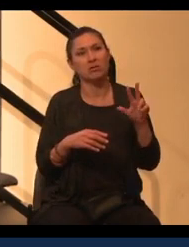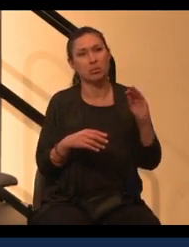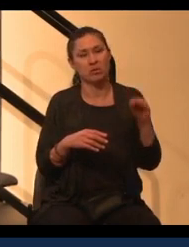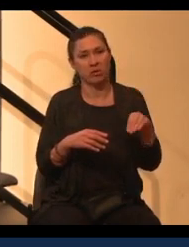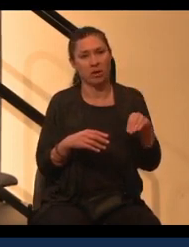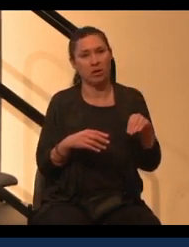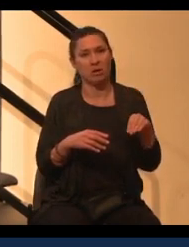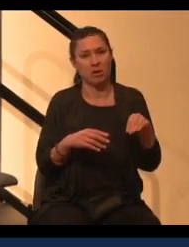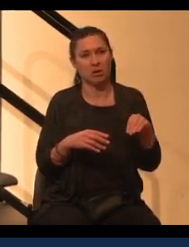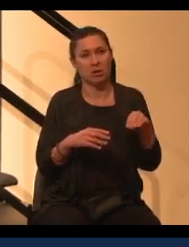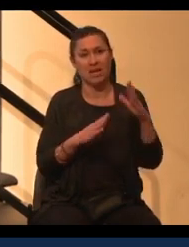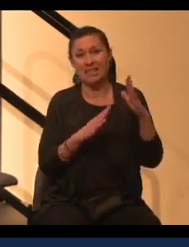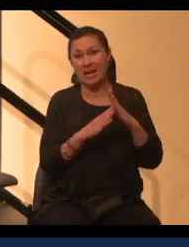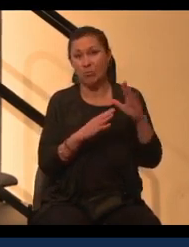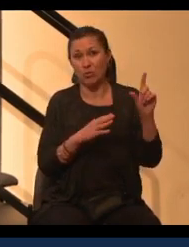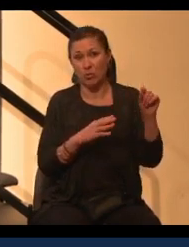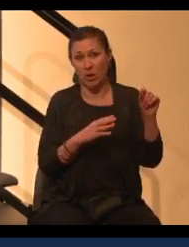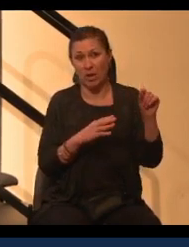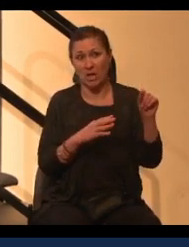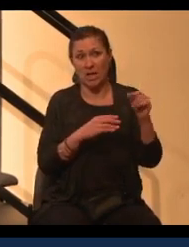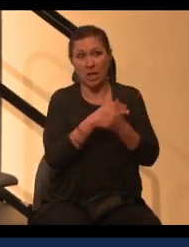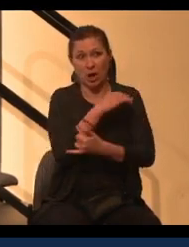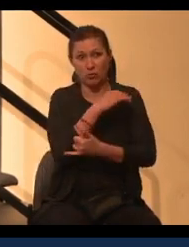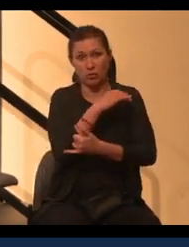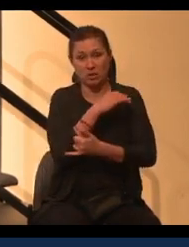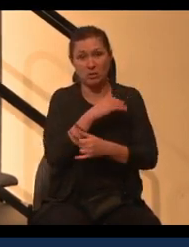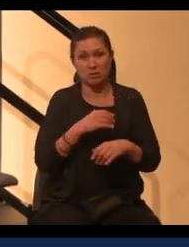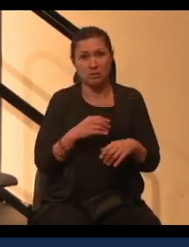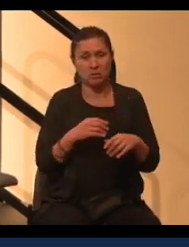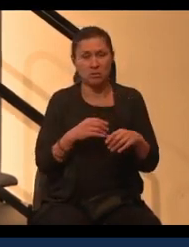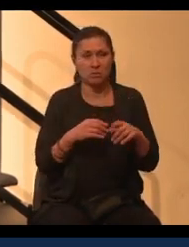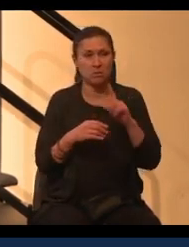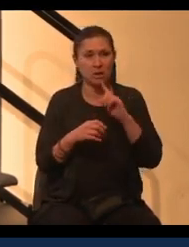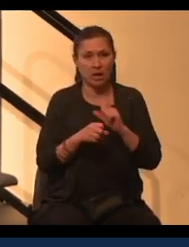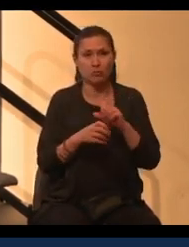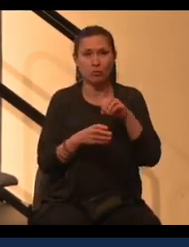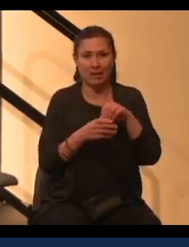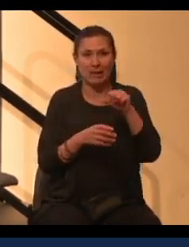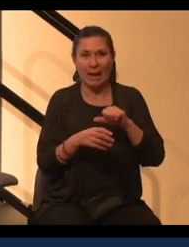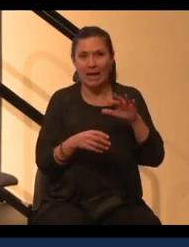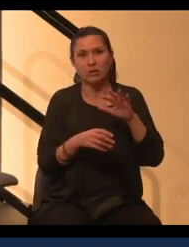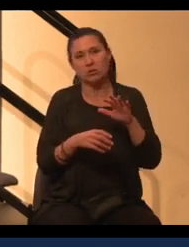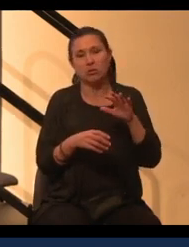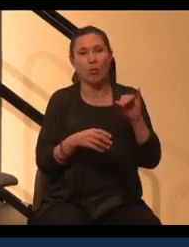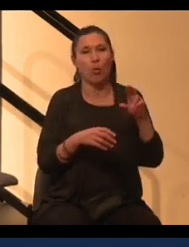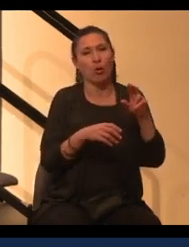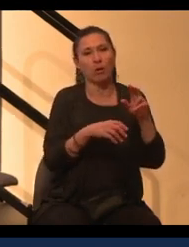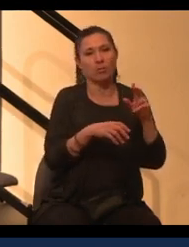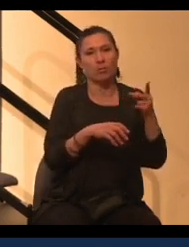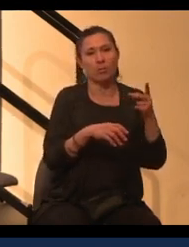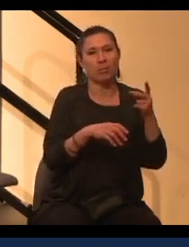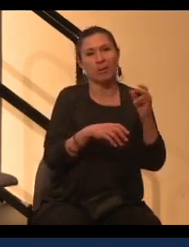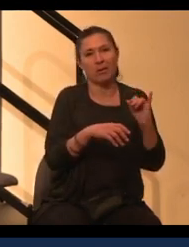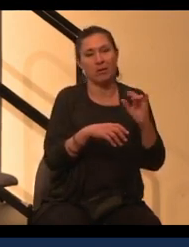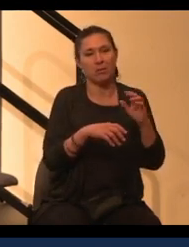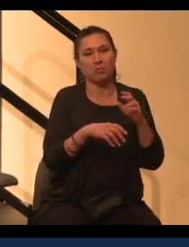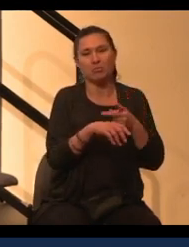73% of the top 20 places of origin are actually in the Asia Pacific and the Middle Eastern